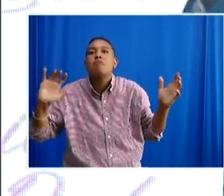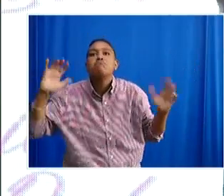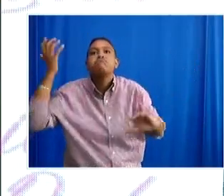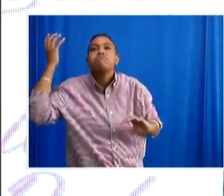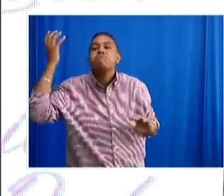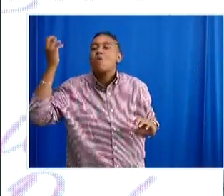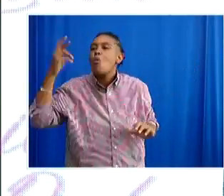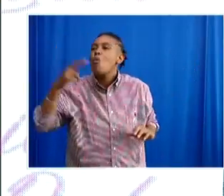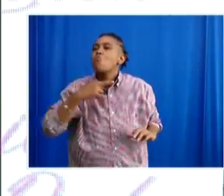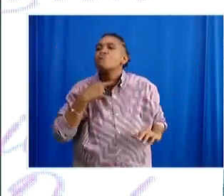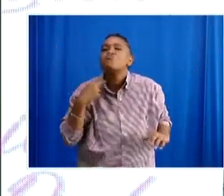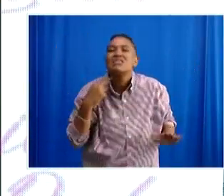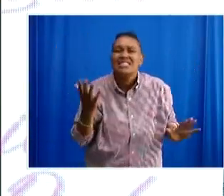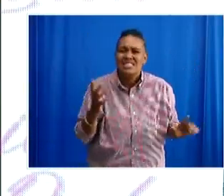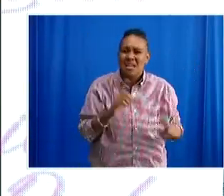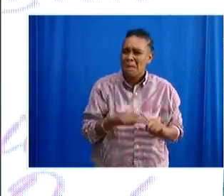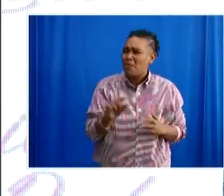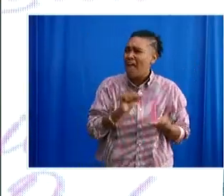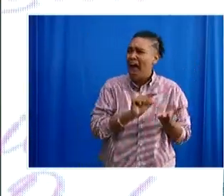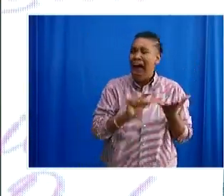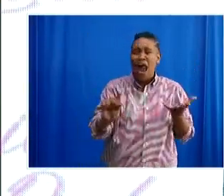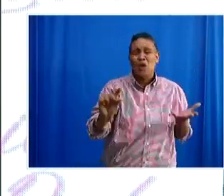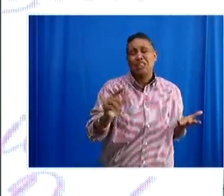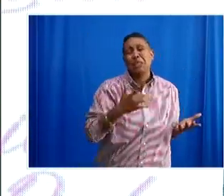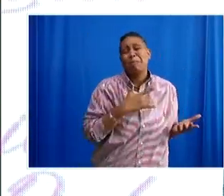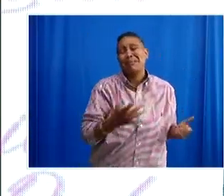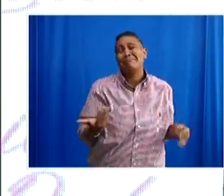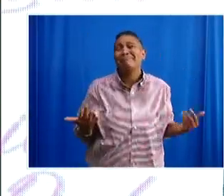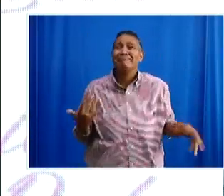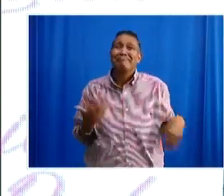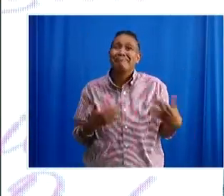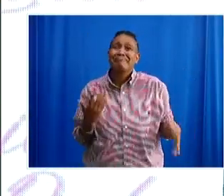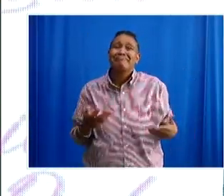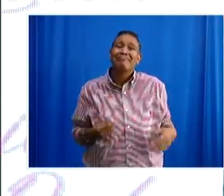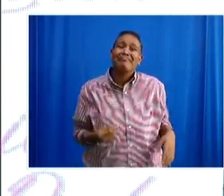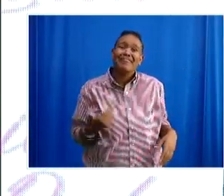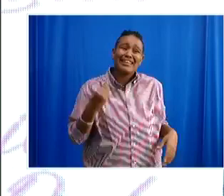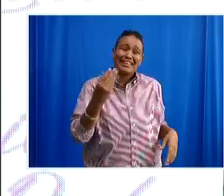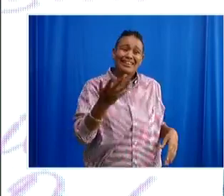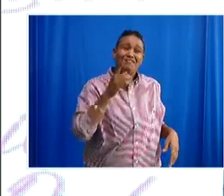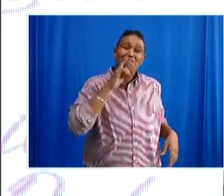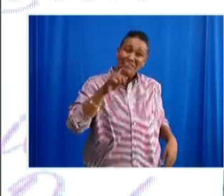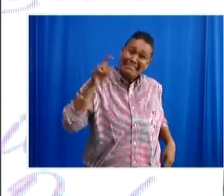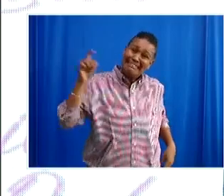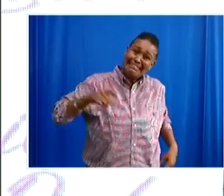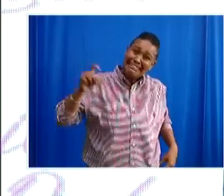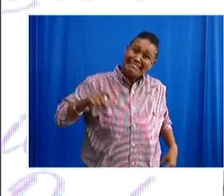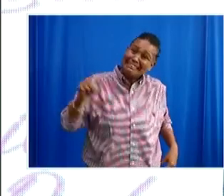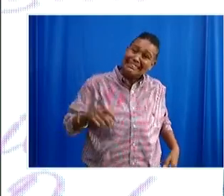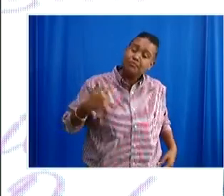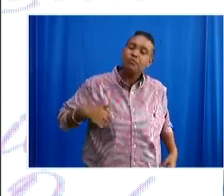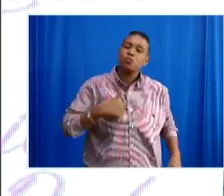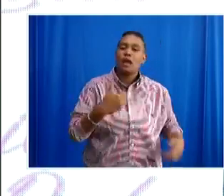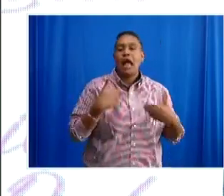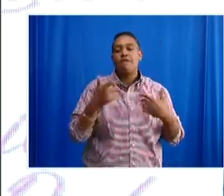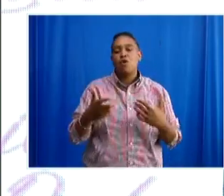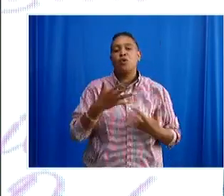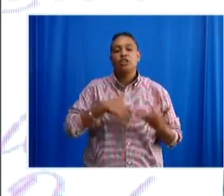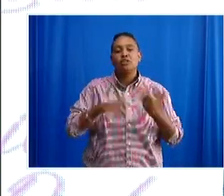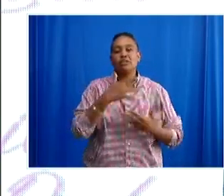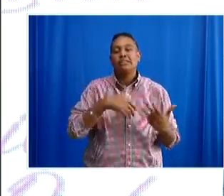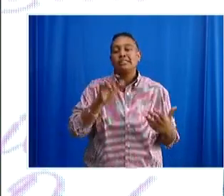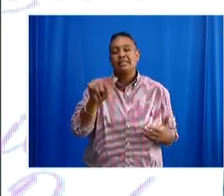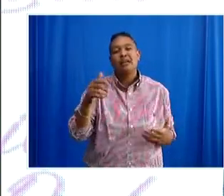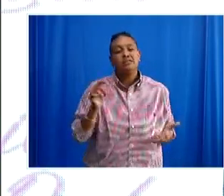to deal with. But that allocation is normally, given the pressing needs that we have in our society, that allocation